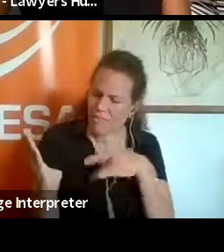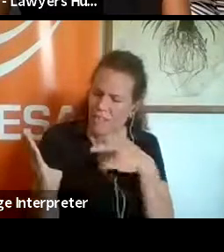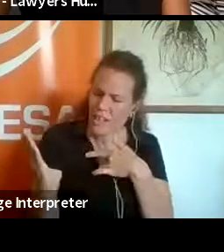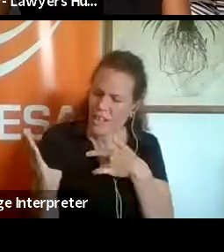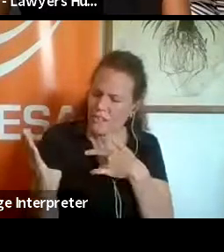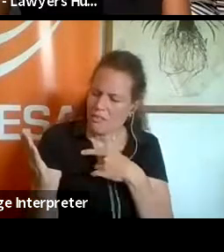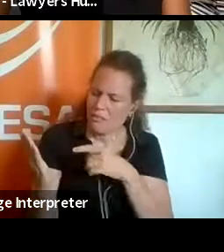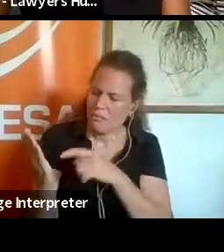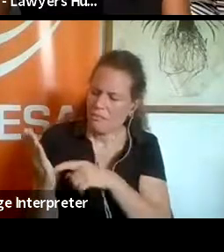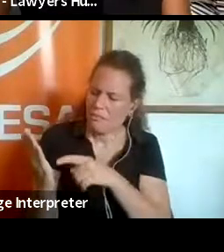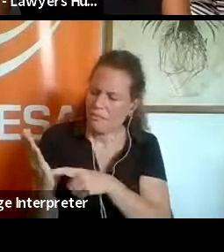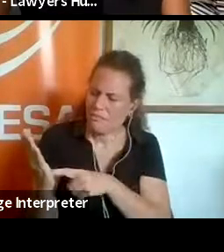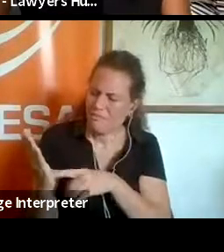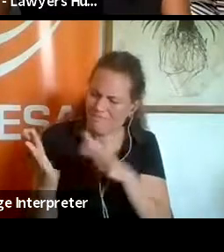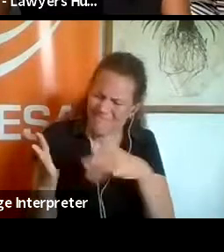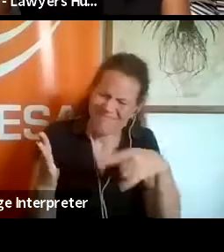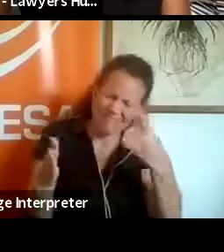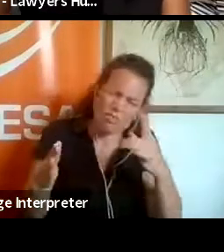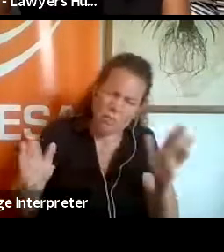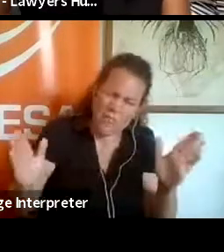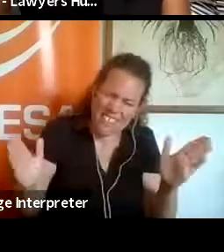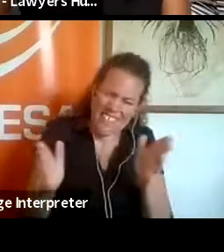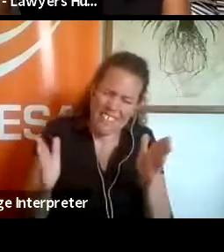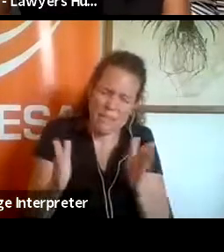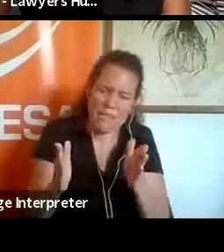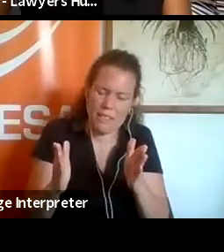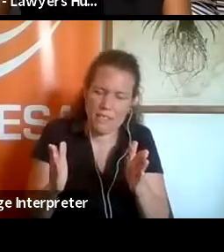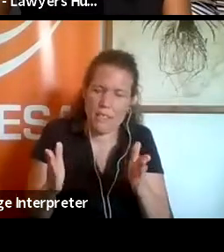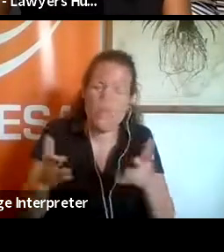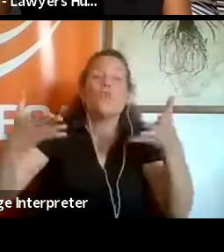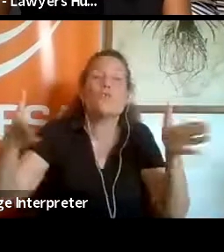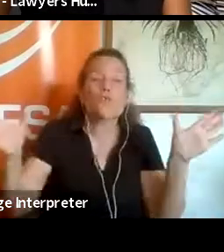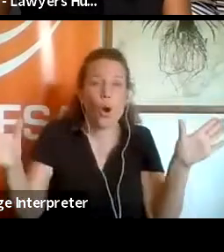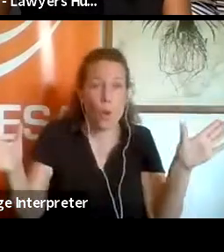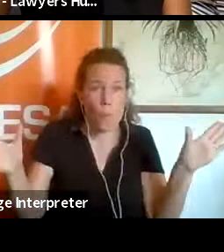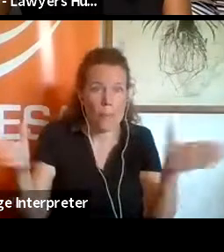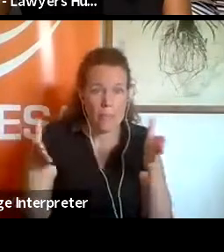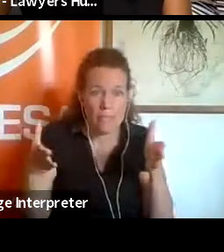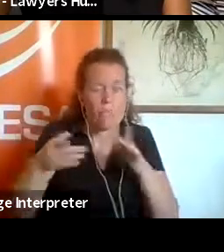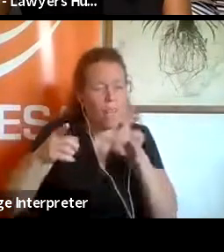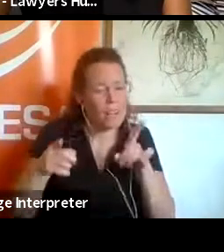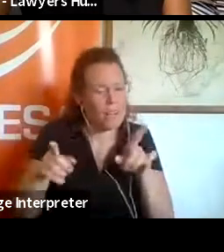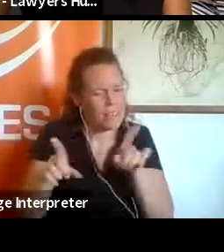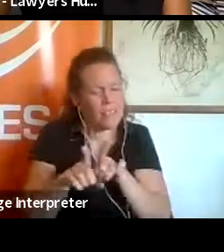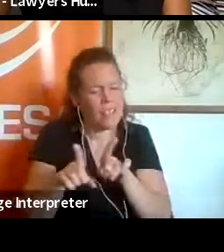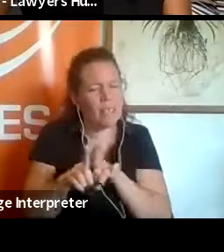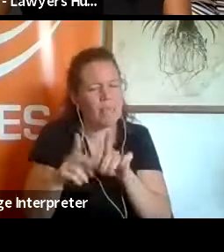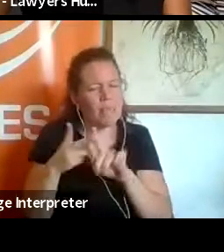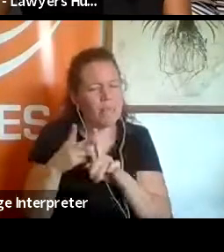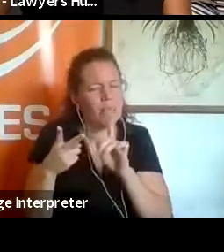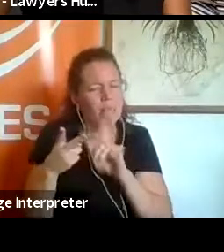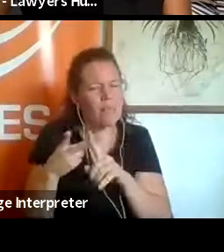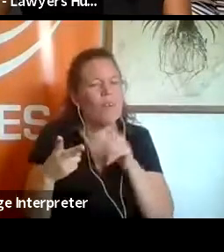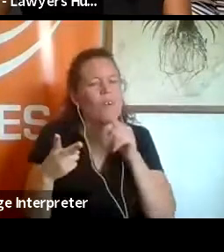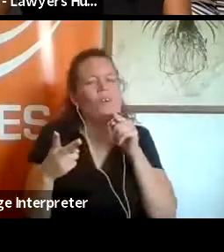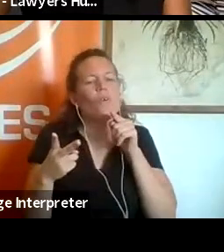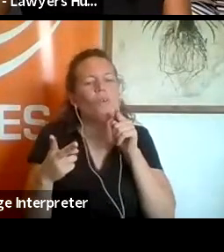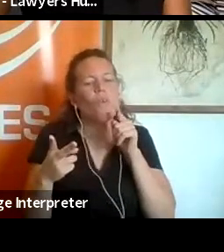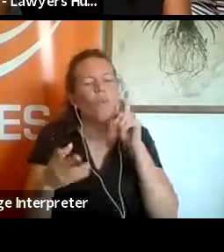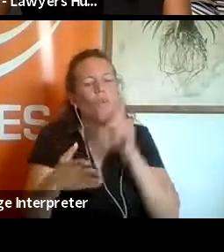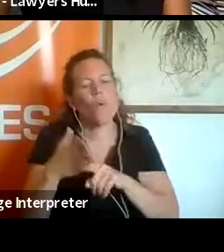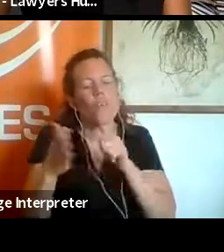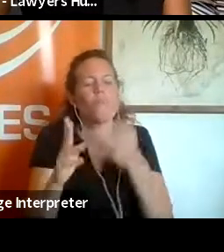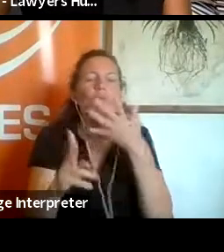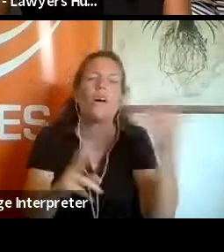little bit too limited, both in scope and the application of what it intends to what it intends to achieve with respect